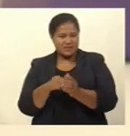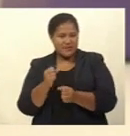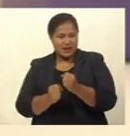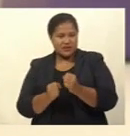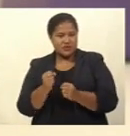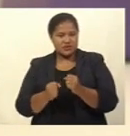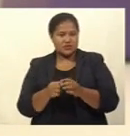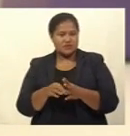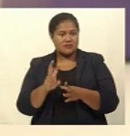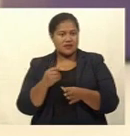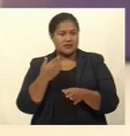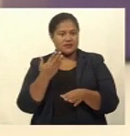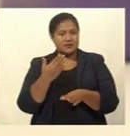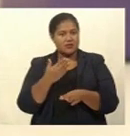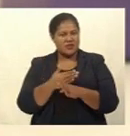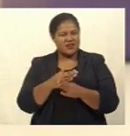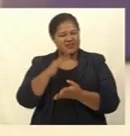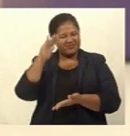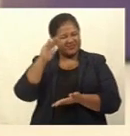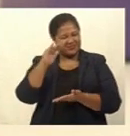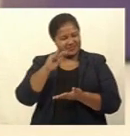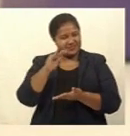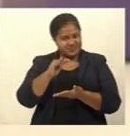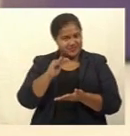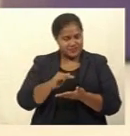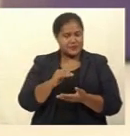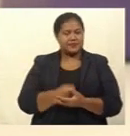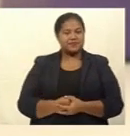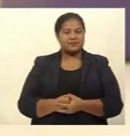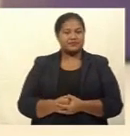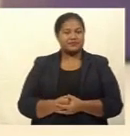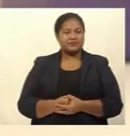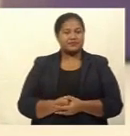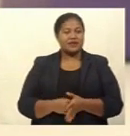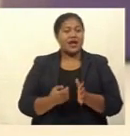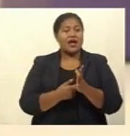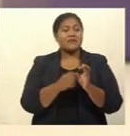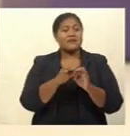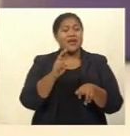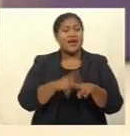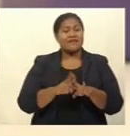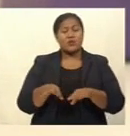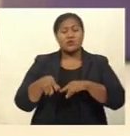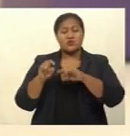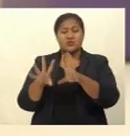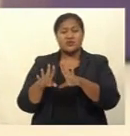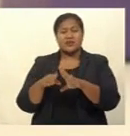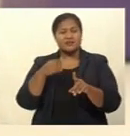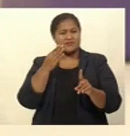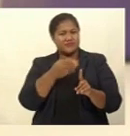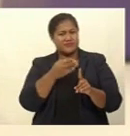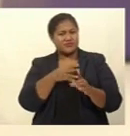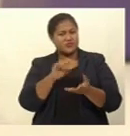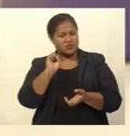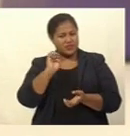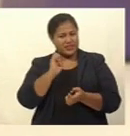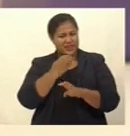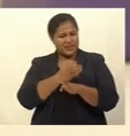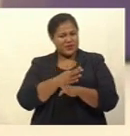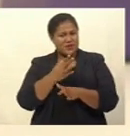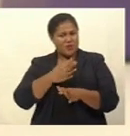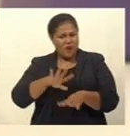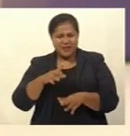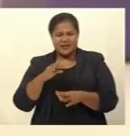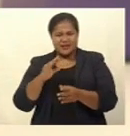much quicker than policymakers expected. The Reserve Bank of Australia is aiming to drive unemployment down to 4%